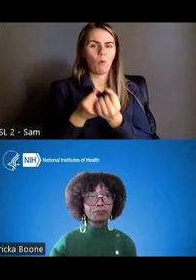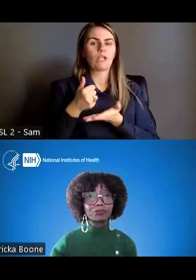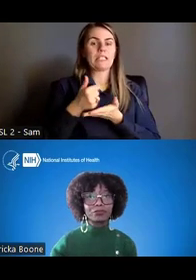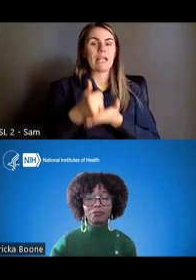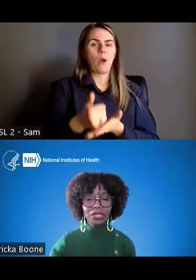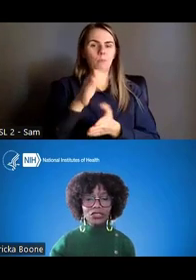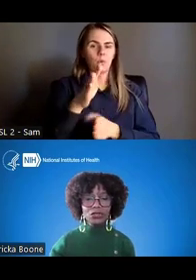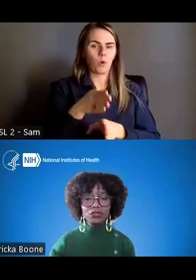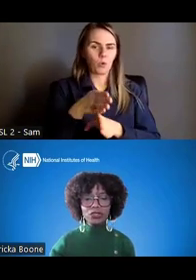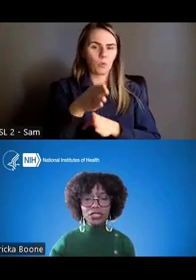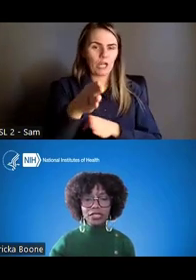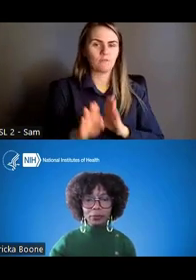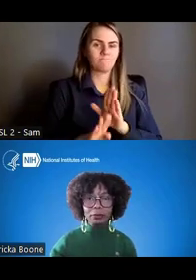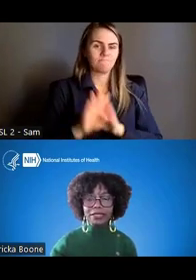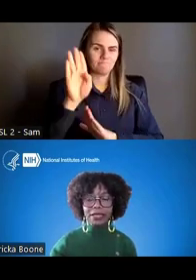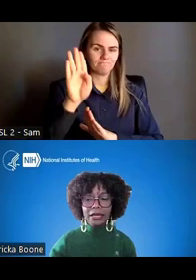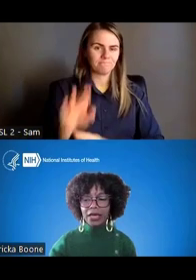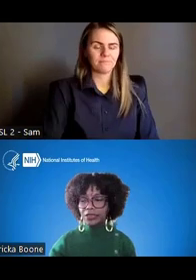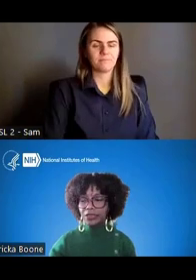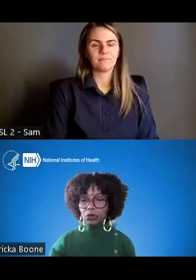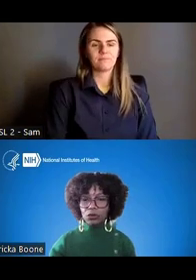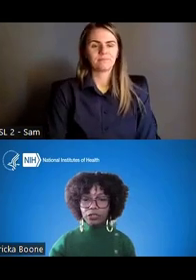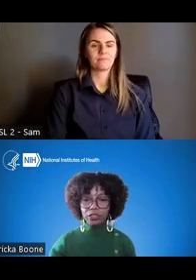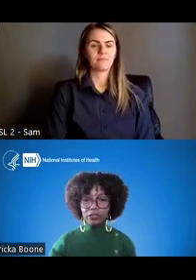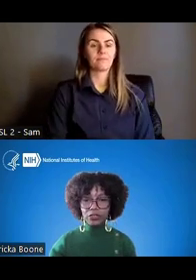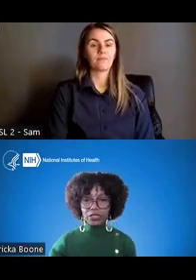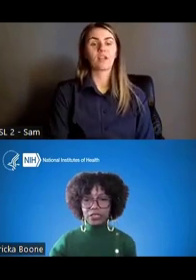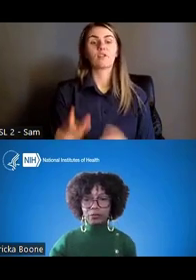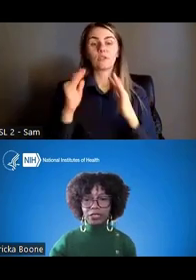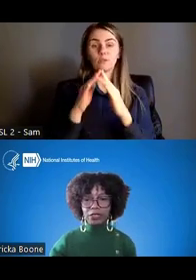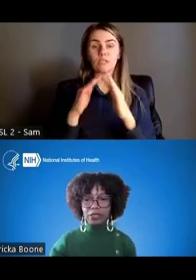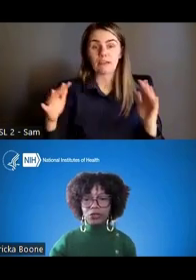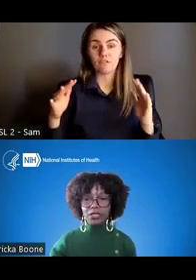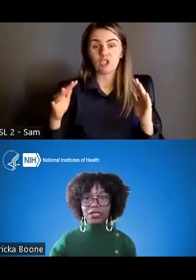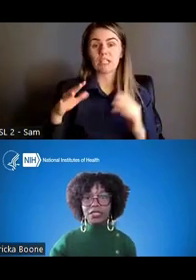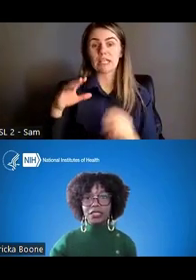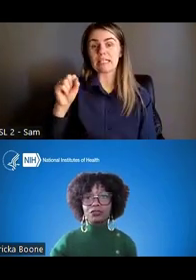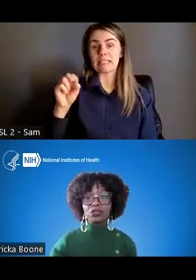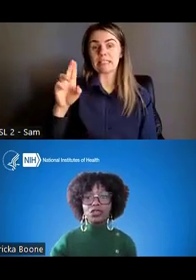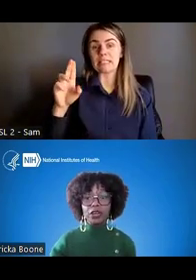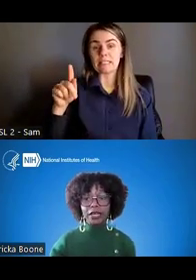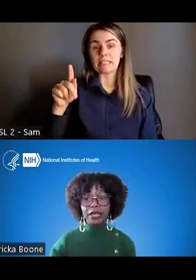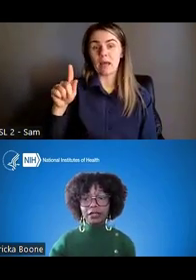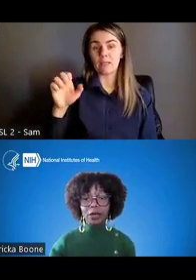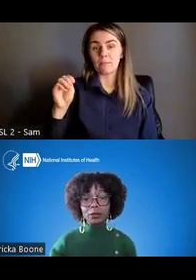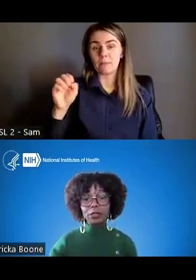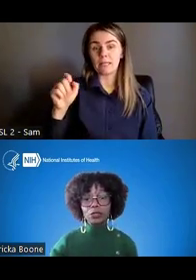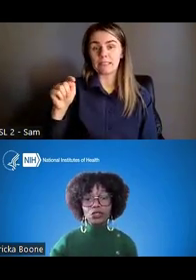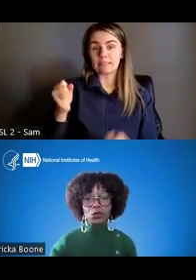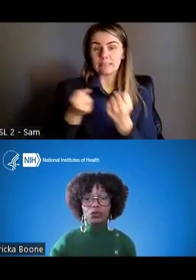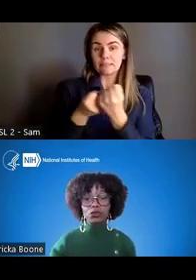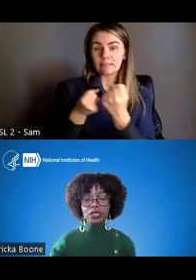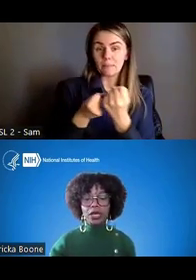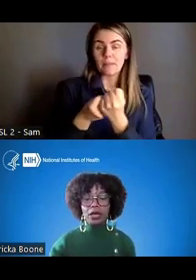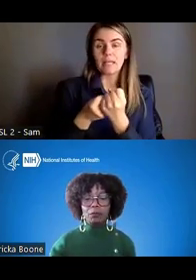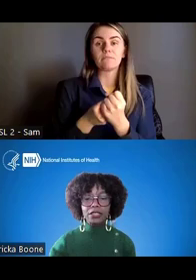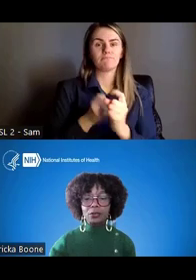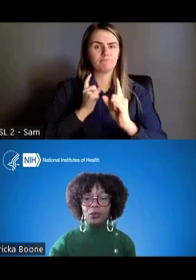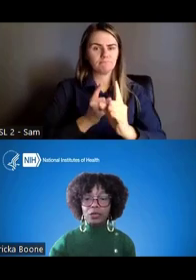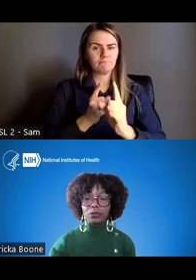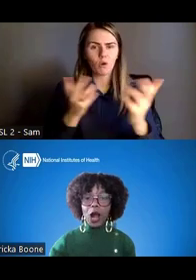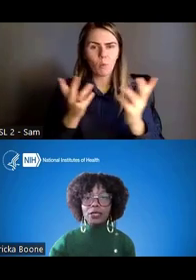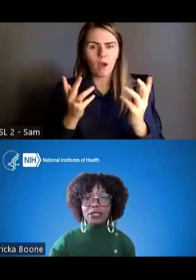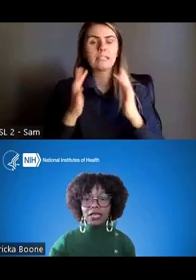progression. So diversity supplements. The goal of the diversity supplement are to assist in diversifying the biomedical research workforce